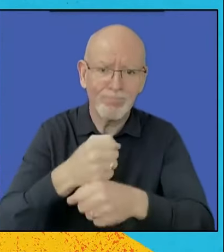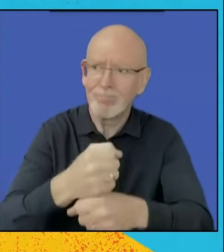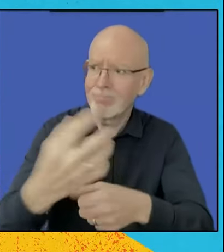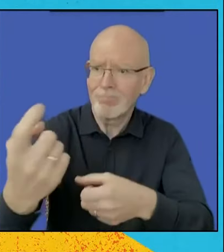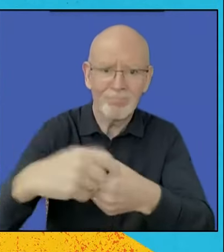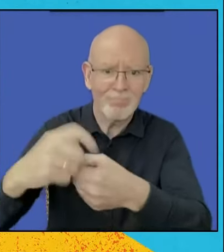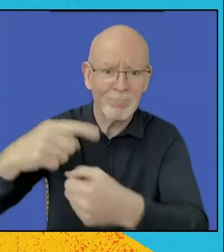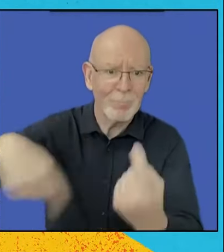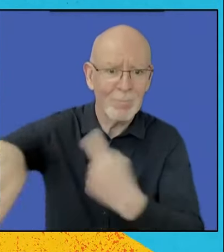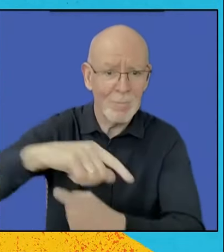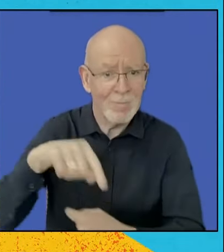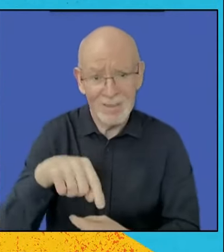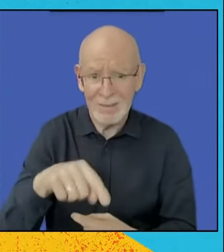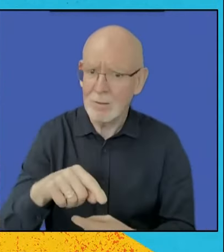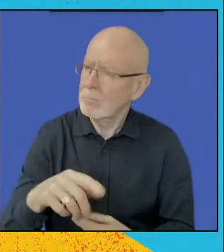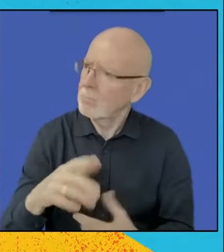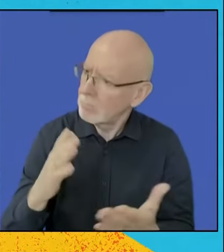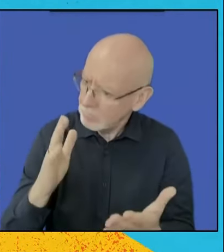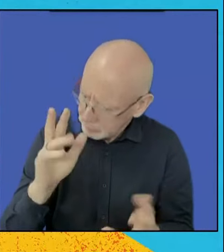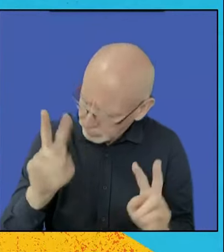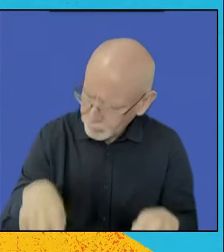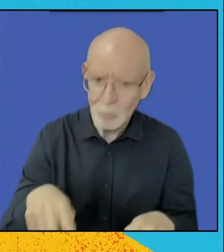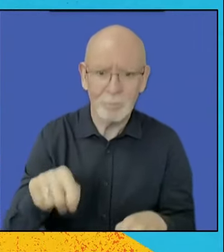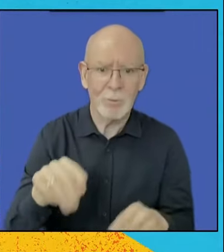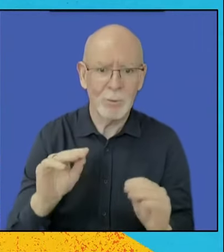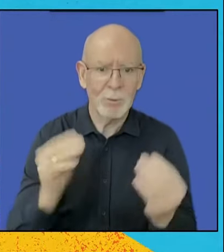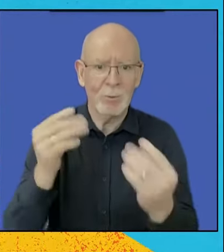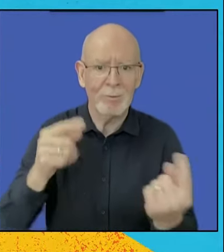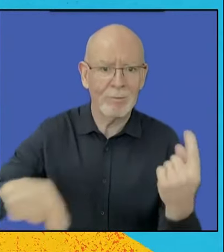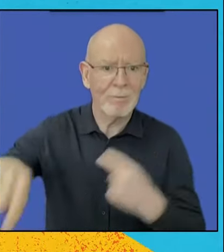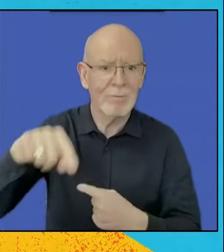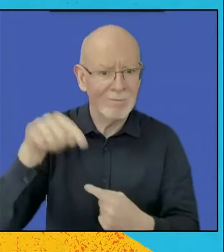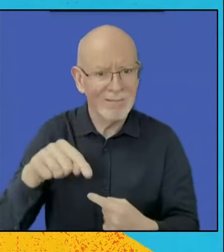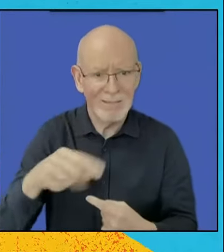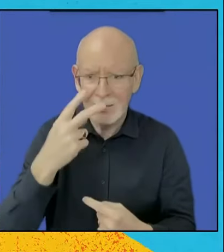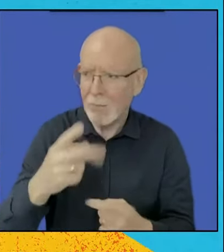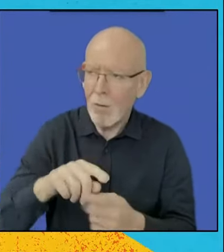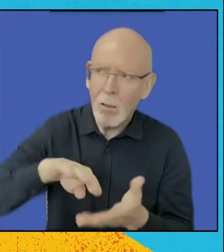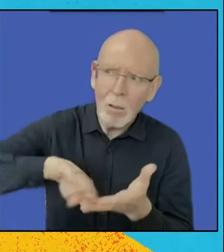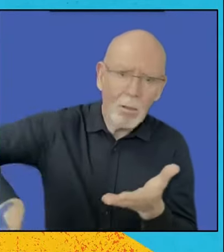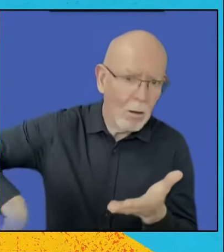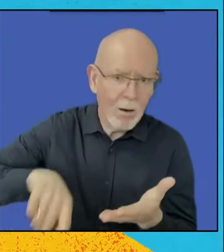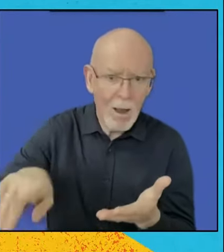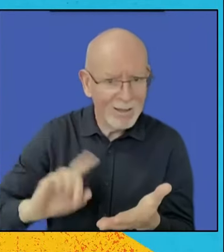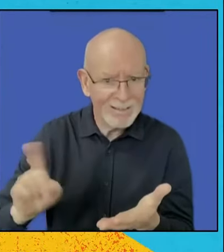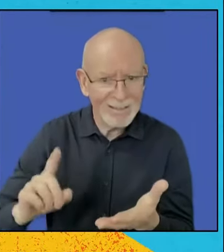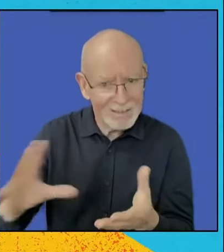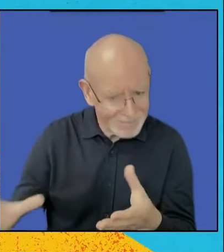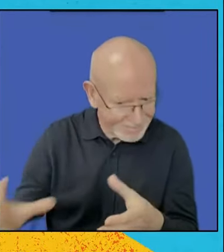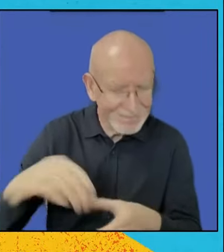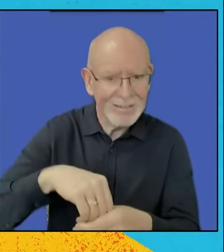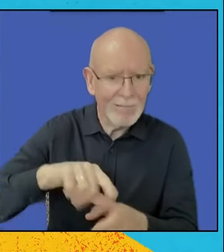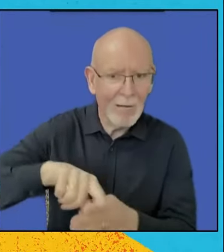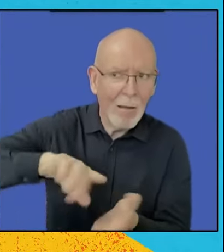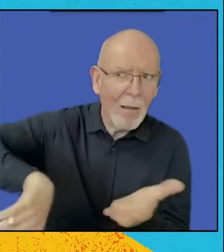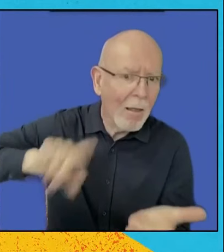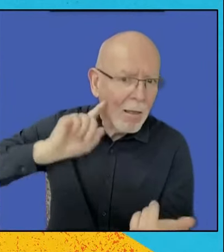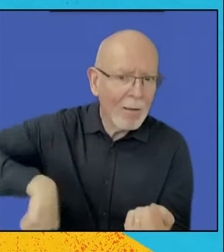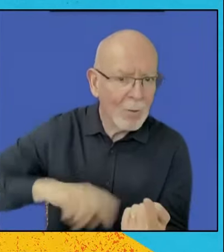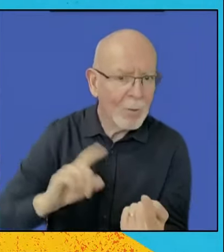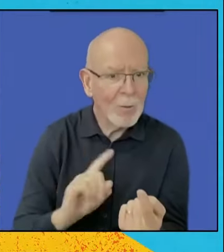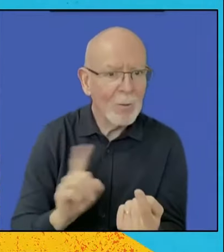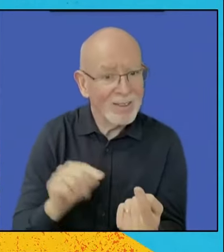as envisioned in the 2030 Agenda for Sustainable Development. In the 7 years we have left, we must